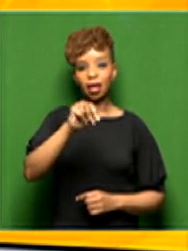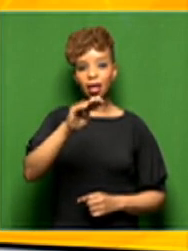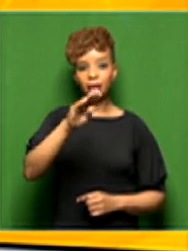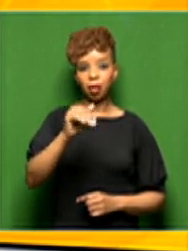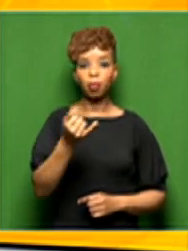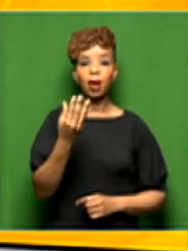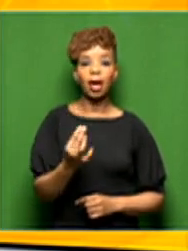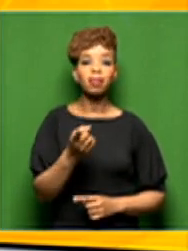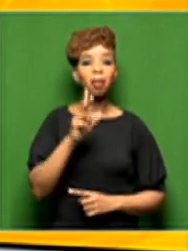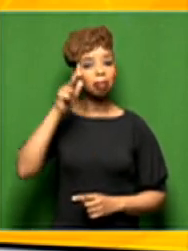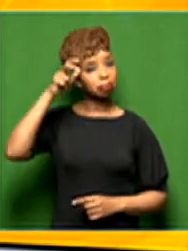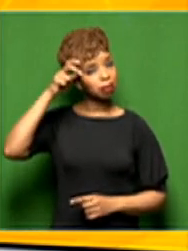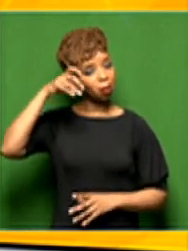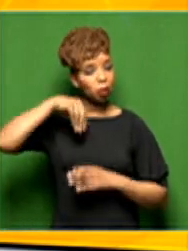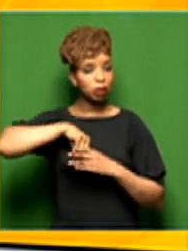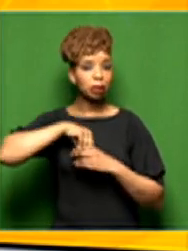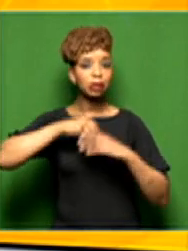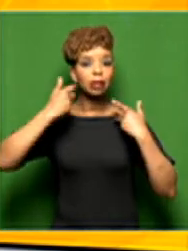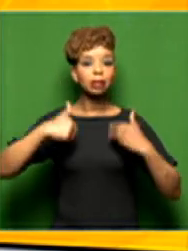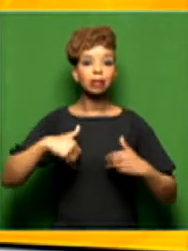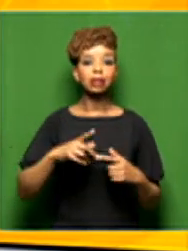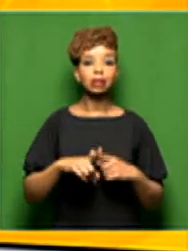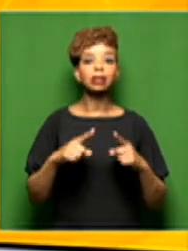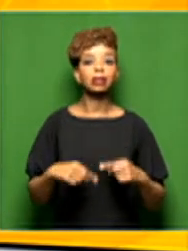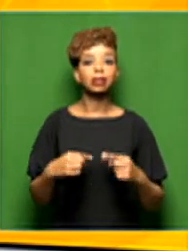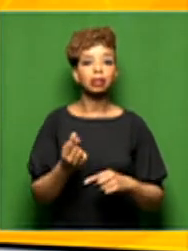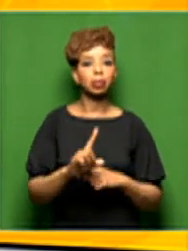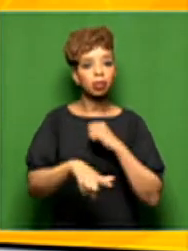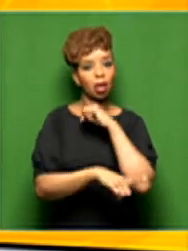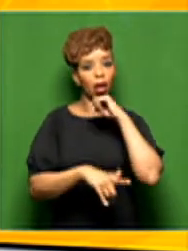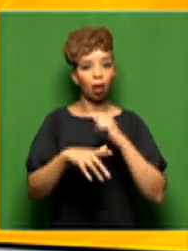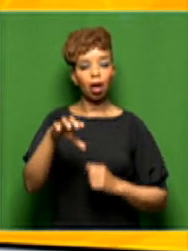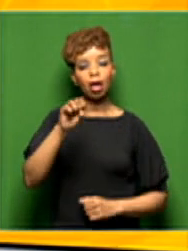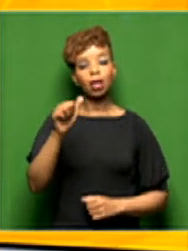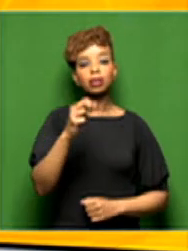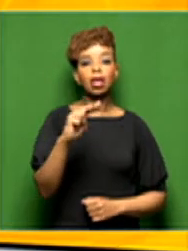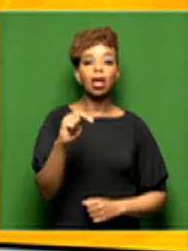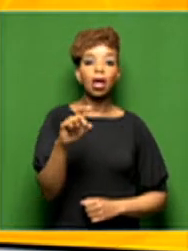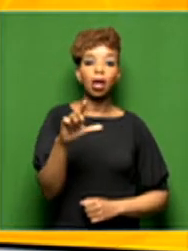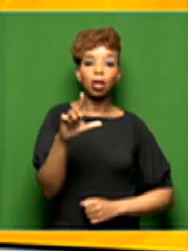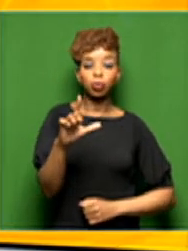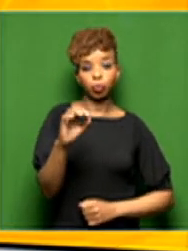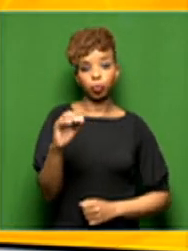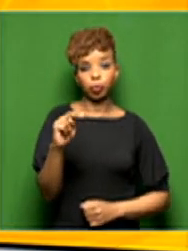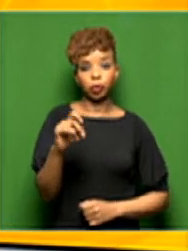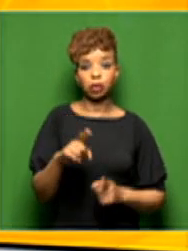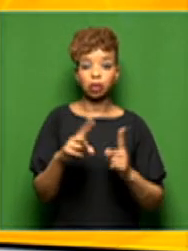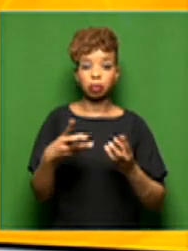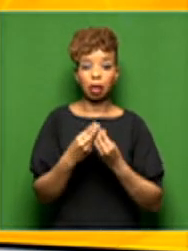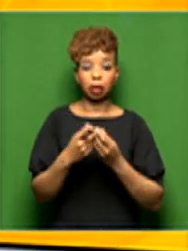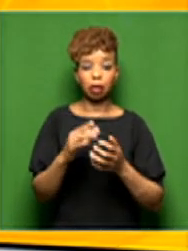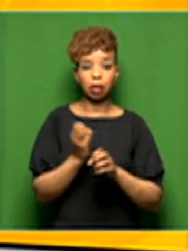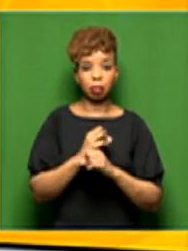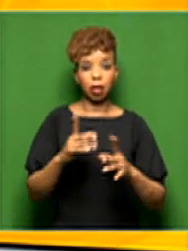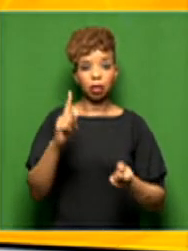demons. He travels to a local saloon which he sees as a safe haven. However, things begin to unravel and danger begins to lurk. The